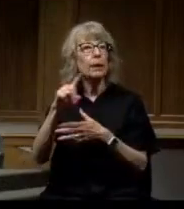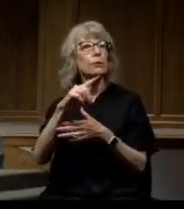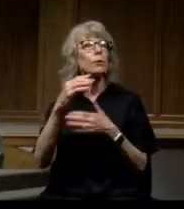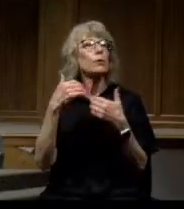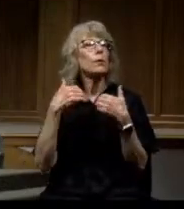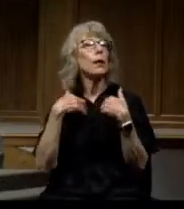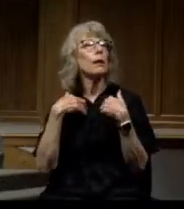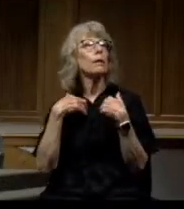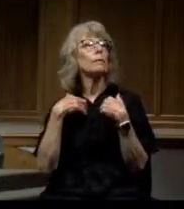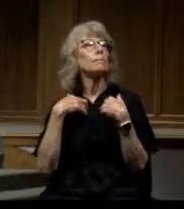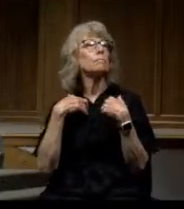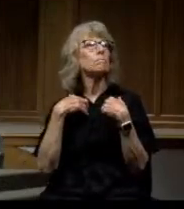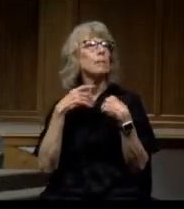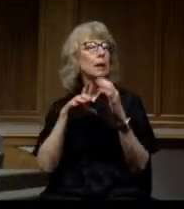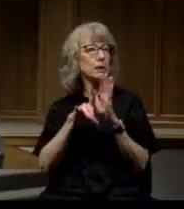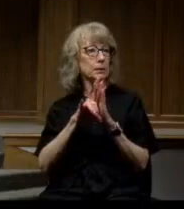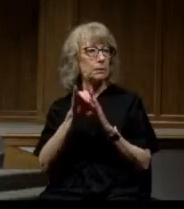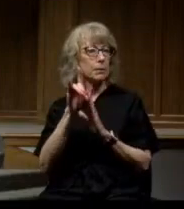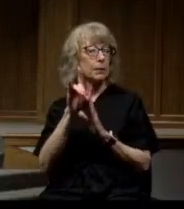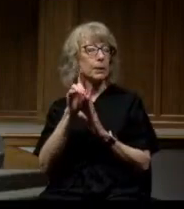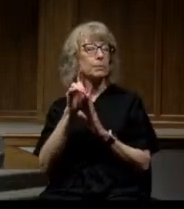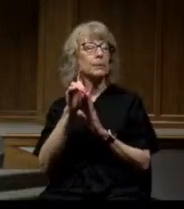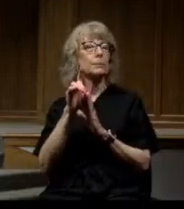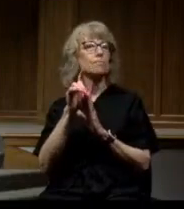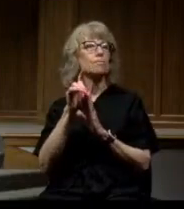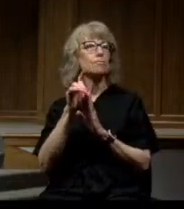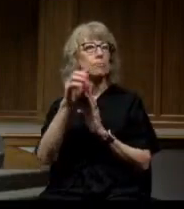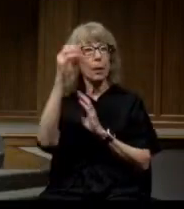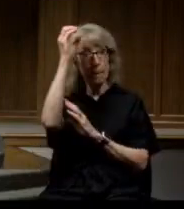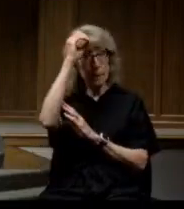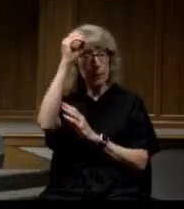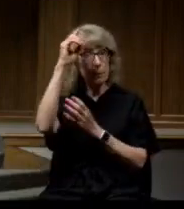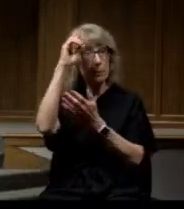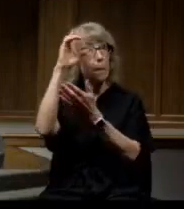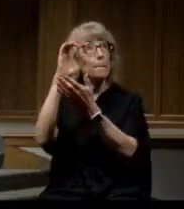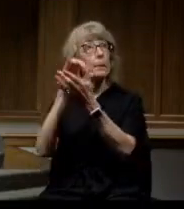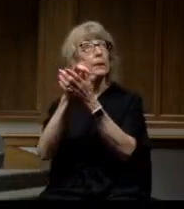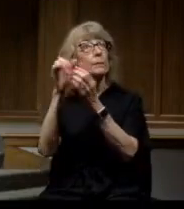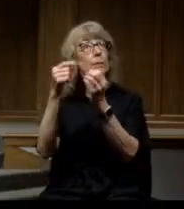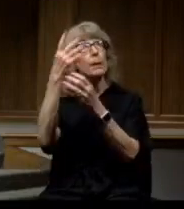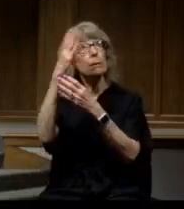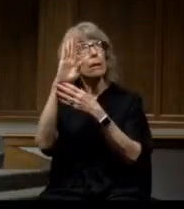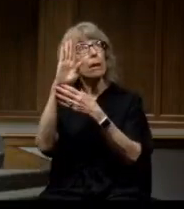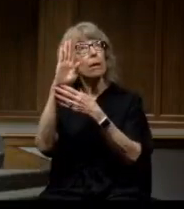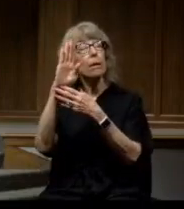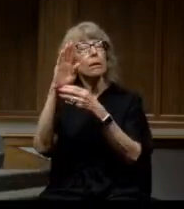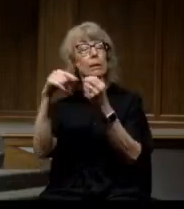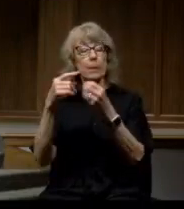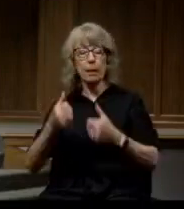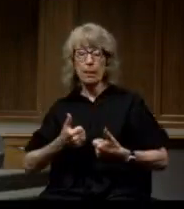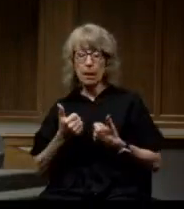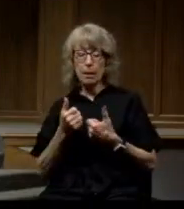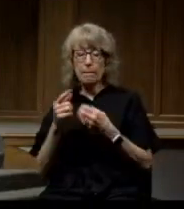out, reasoned opinions and beliefs about God, about life, about